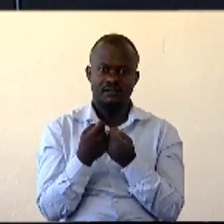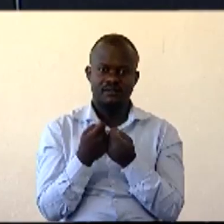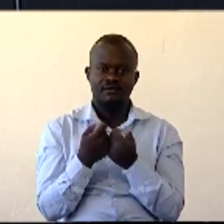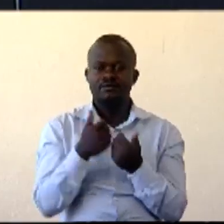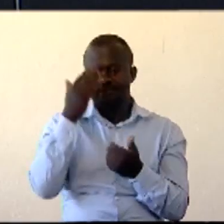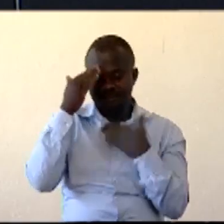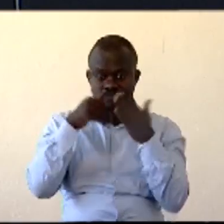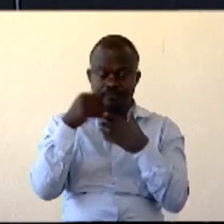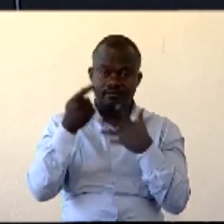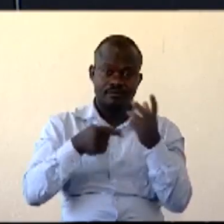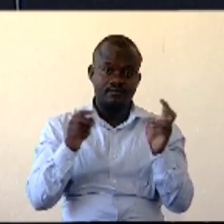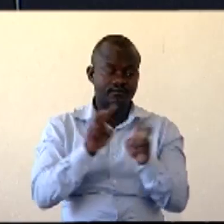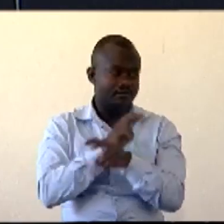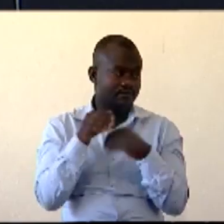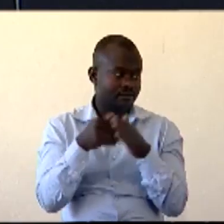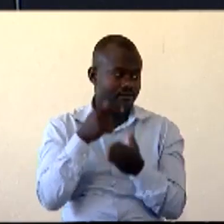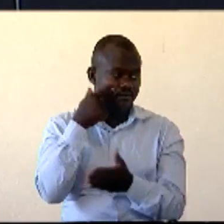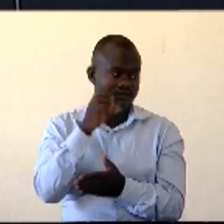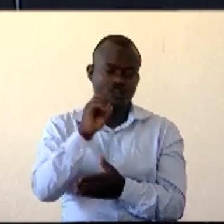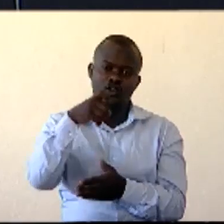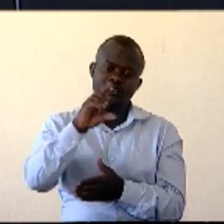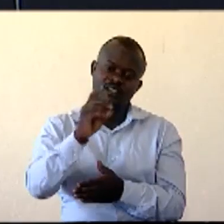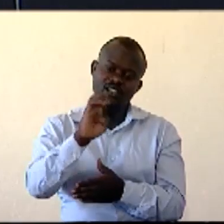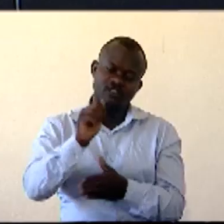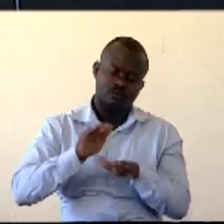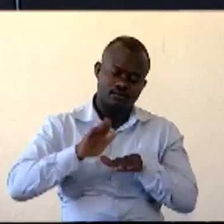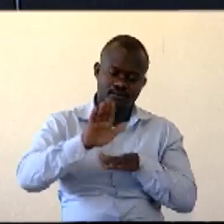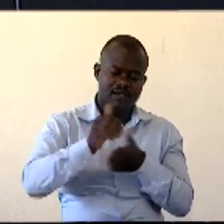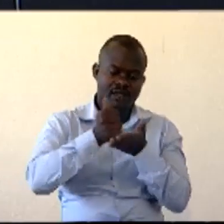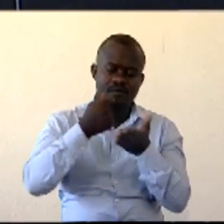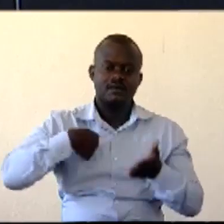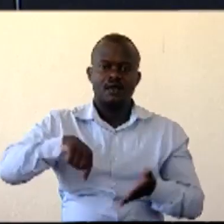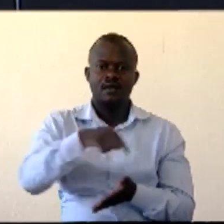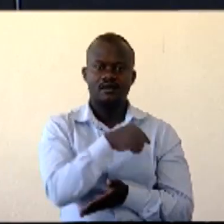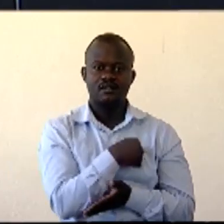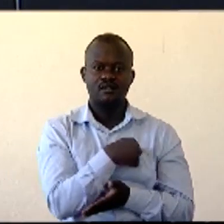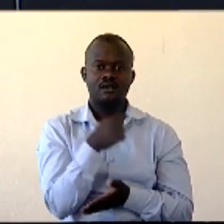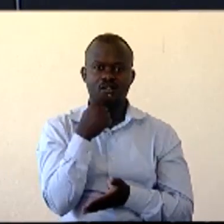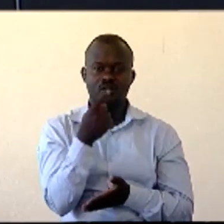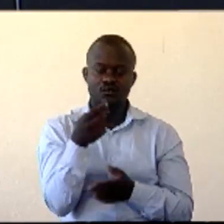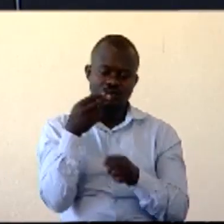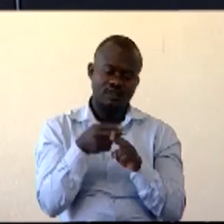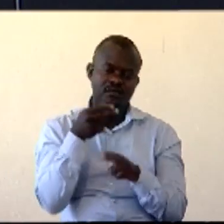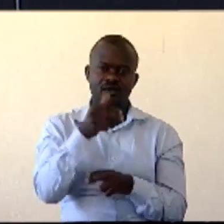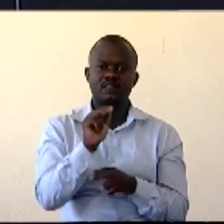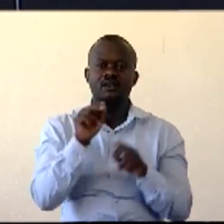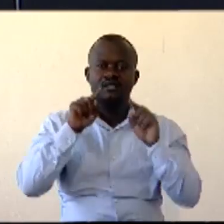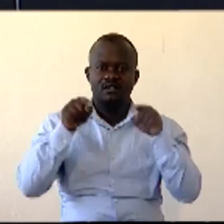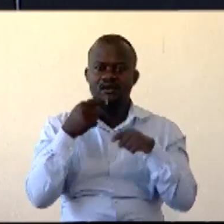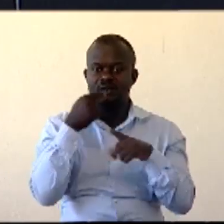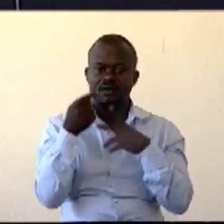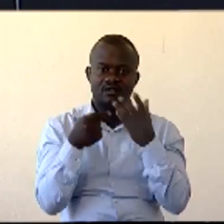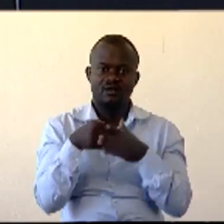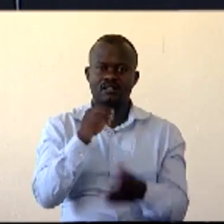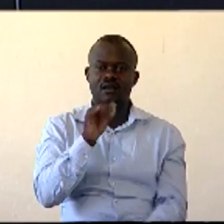the variance, the oxidation state, helps us to name this compound. This is